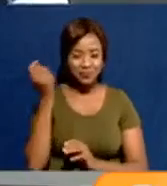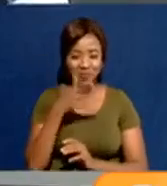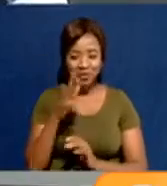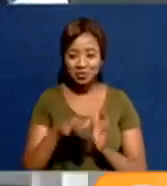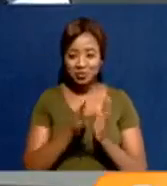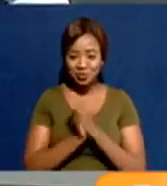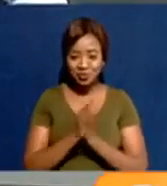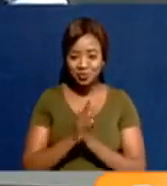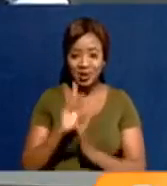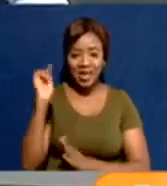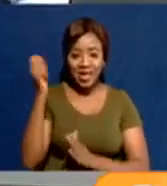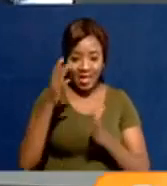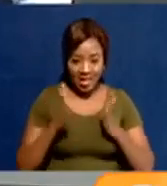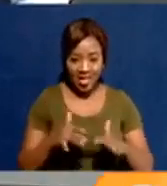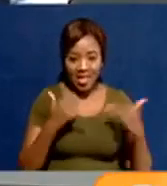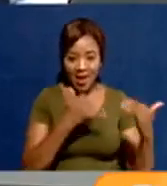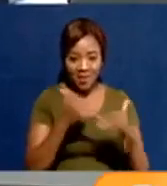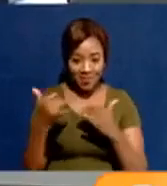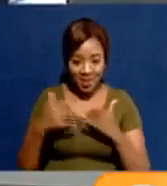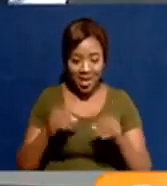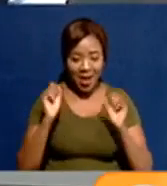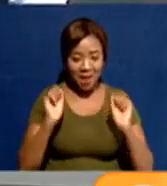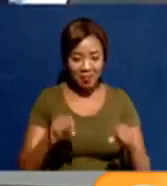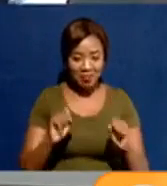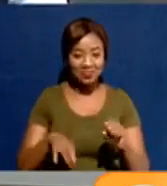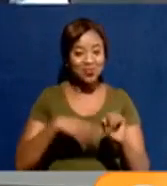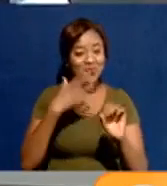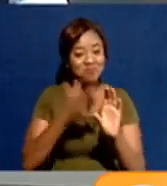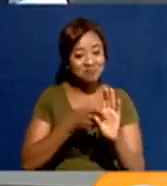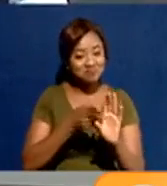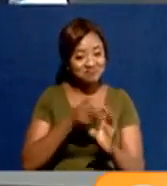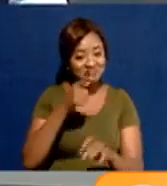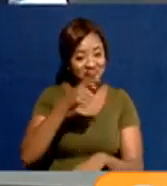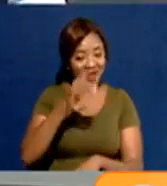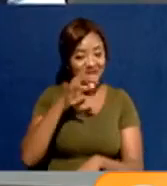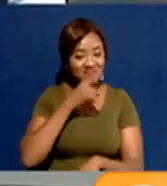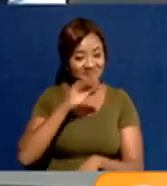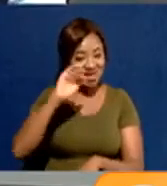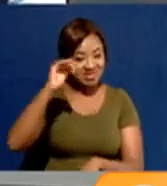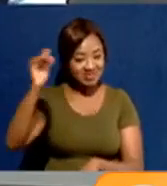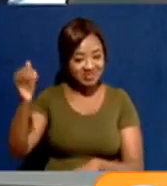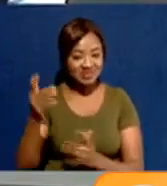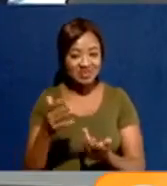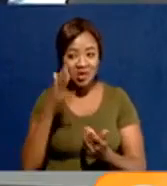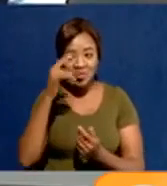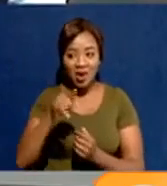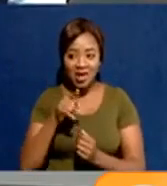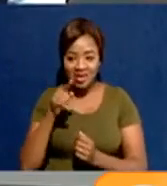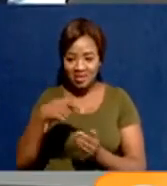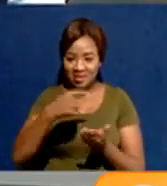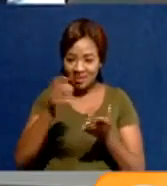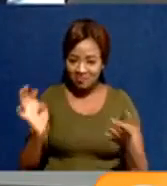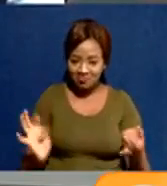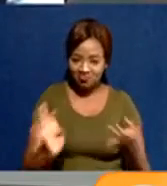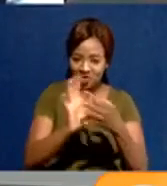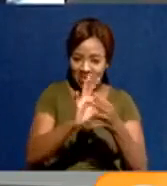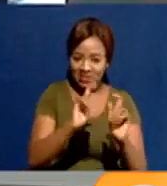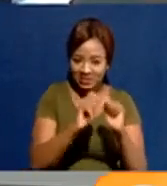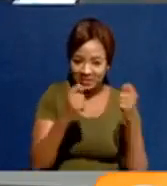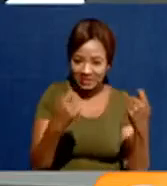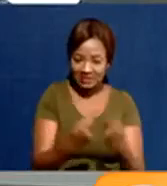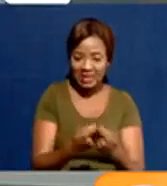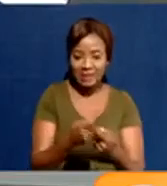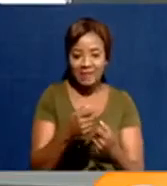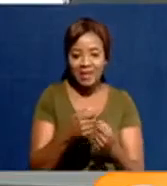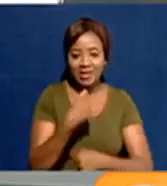A Kenyan player could soon turn out for Manchester City in the English Premier League after being signed into the team's academy